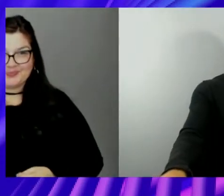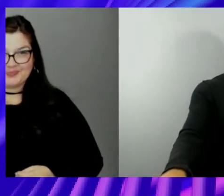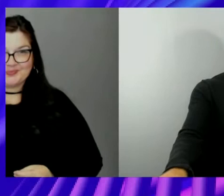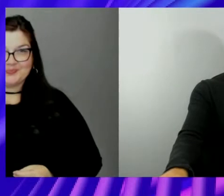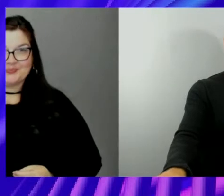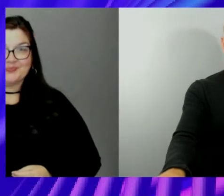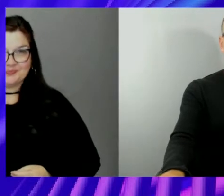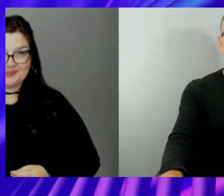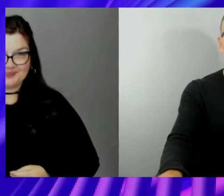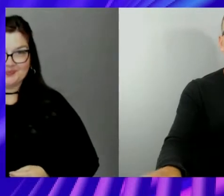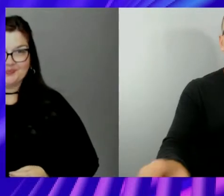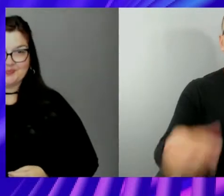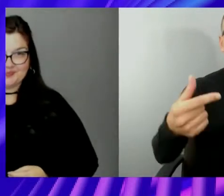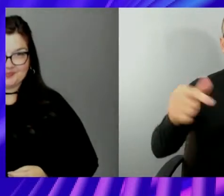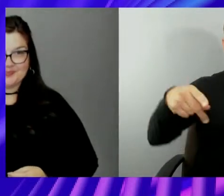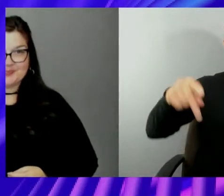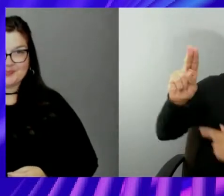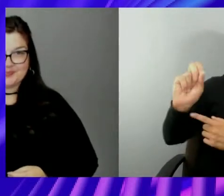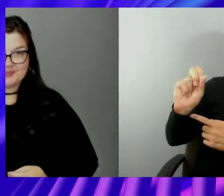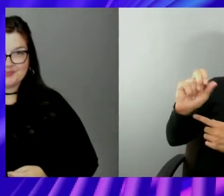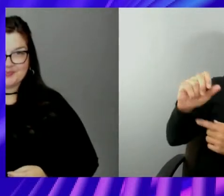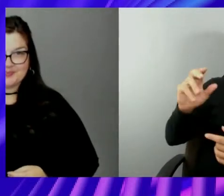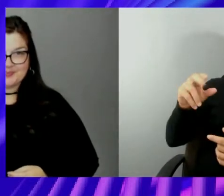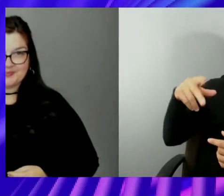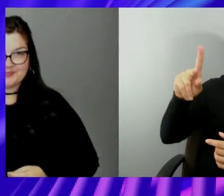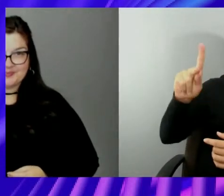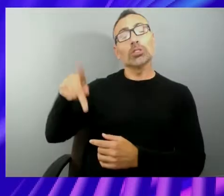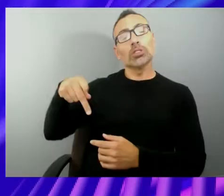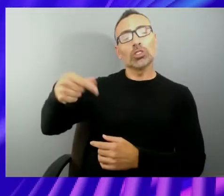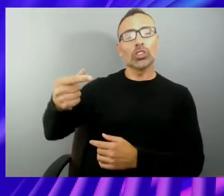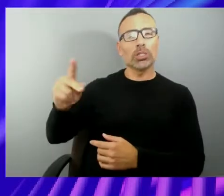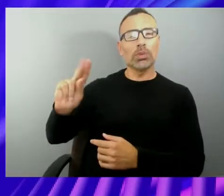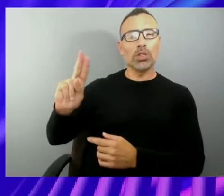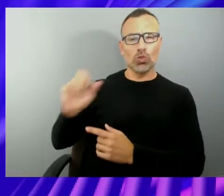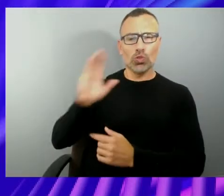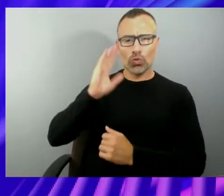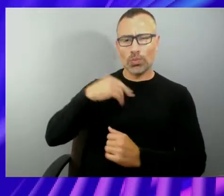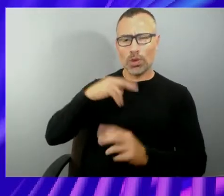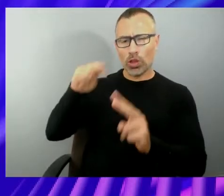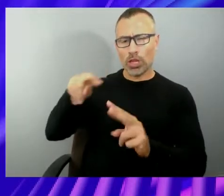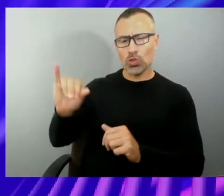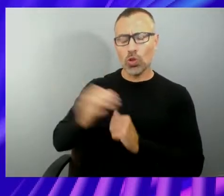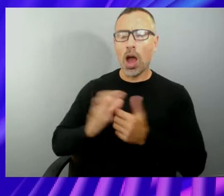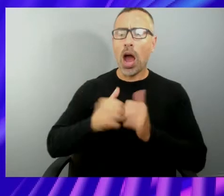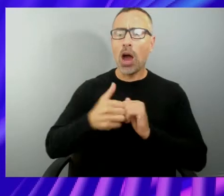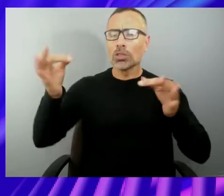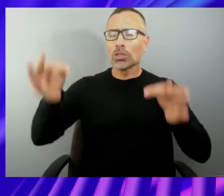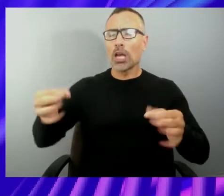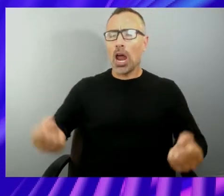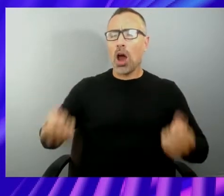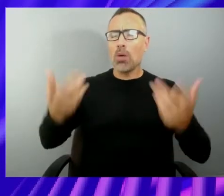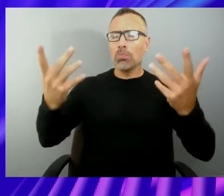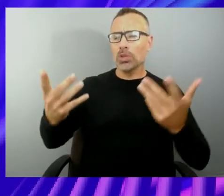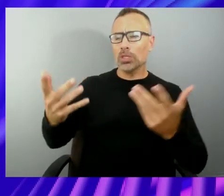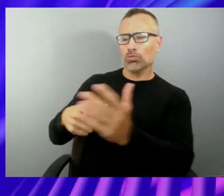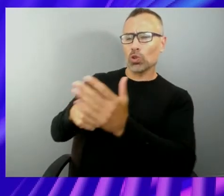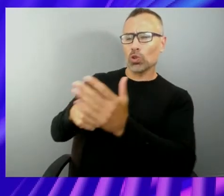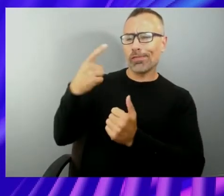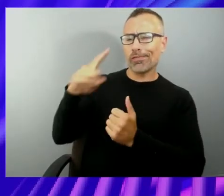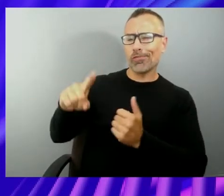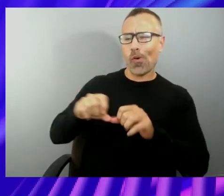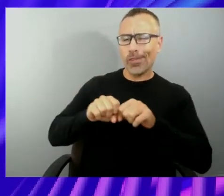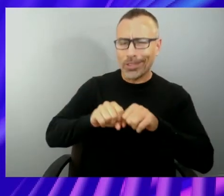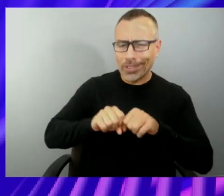be, there's memory and compute on the GPU. How do I decide how many GPUs I need for distributed